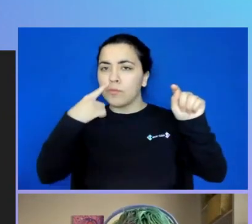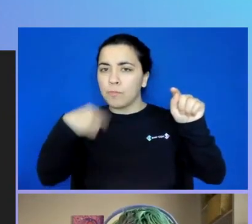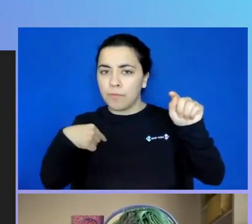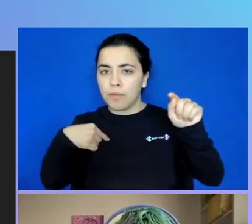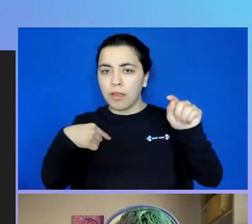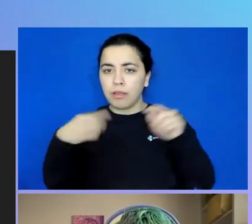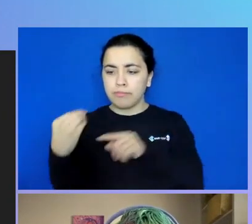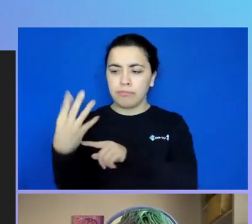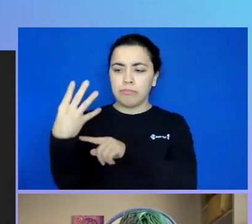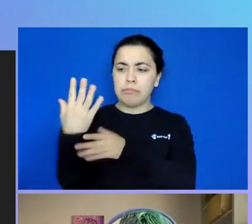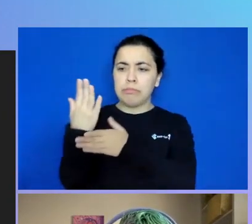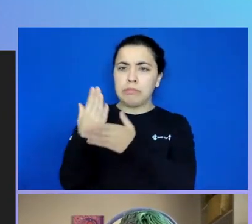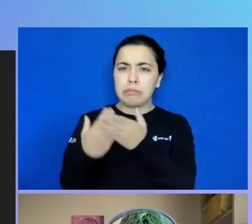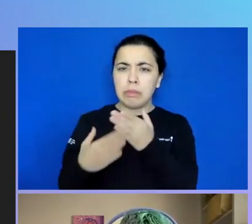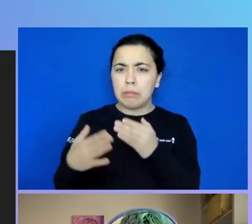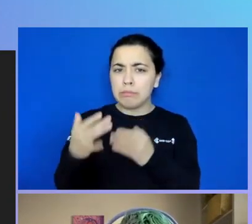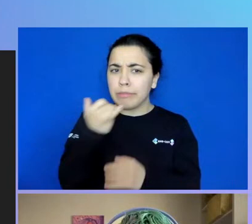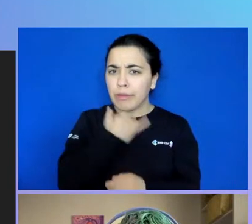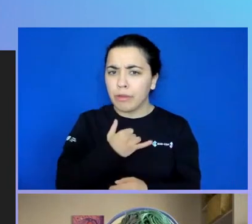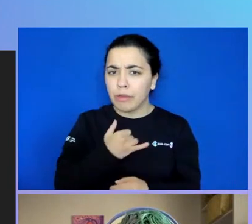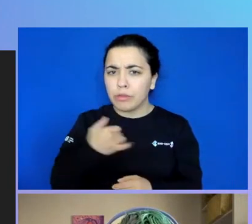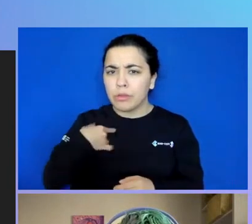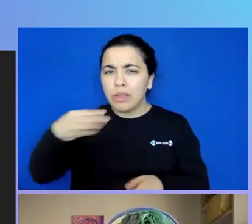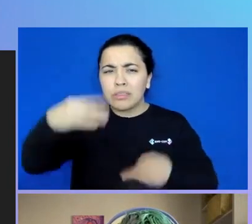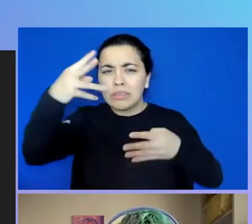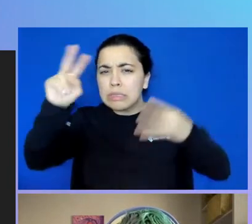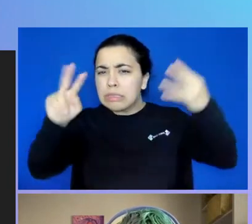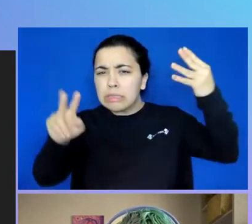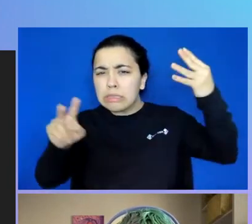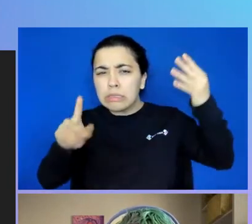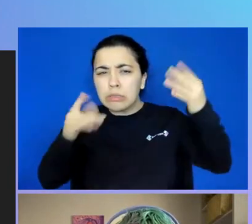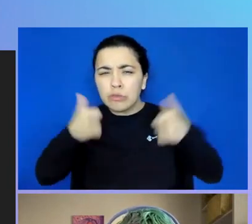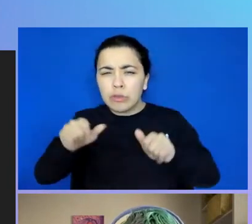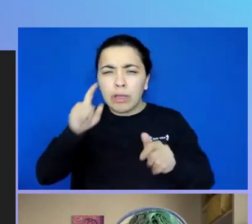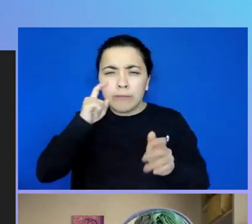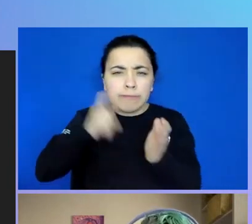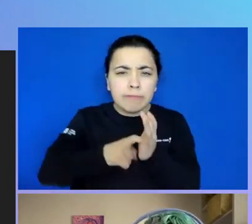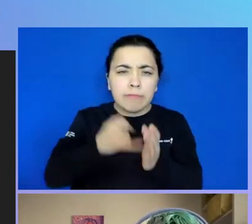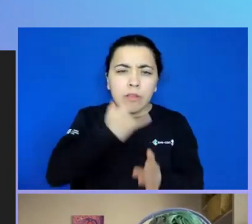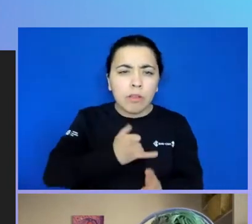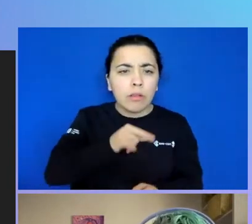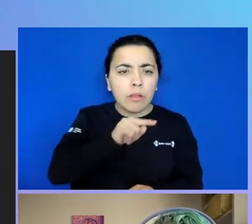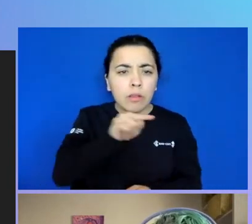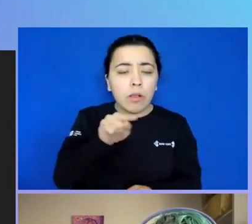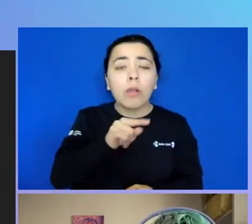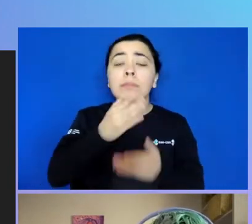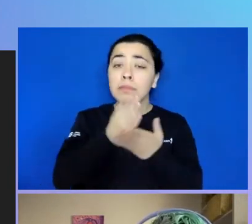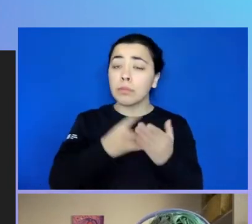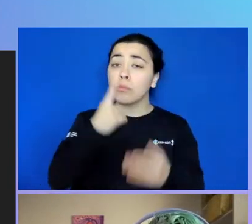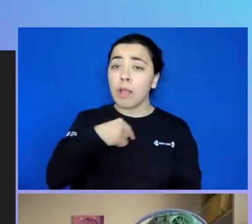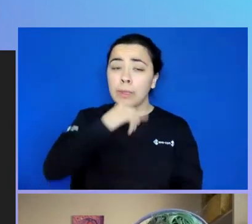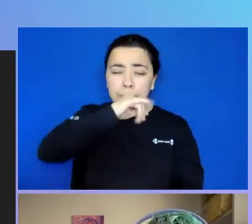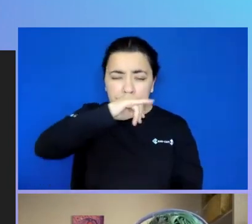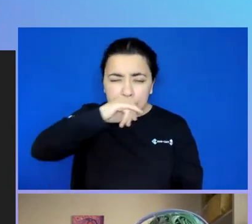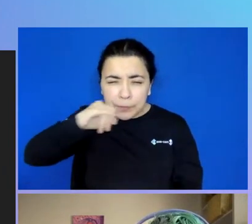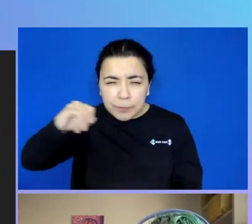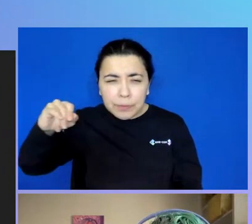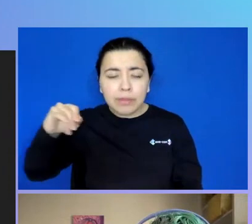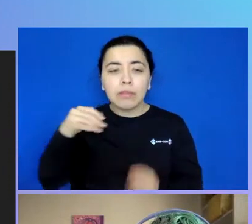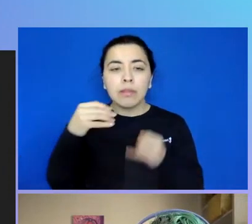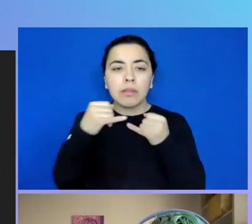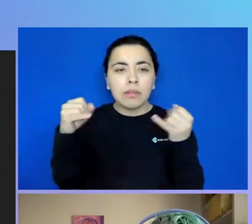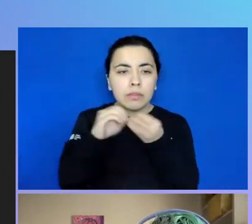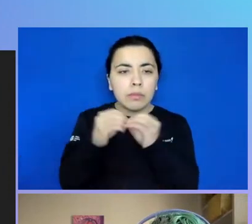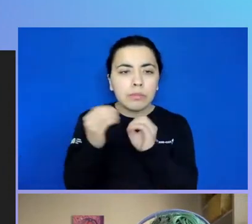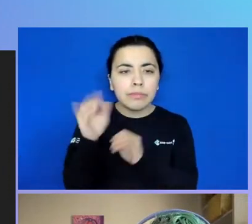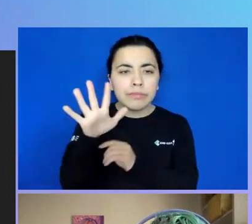error somewhere going on. So I'll scroll down and see what that is. All right, I've got some squiggly lines here on line 59